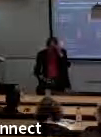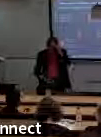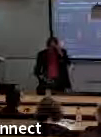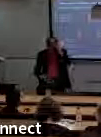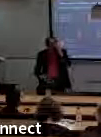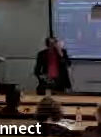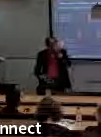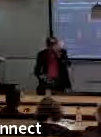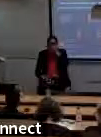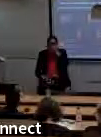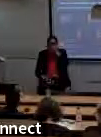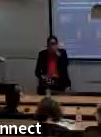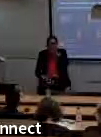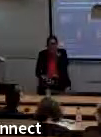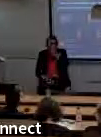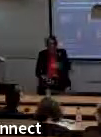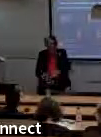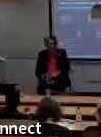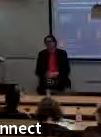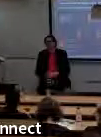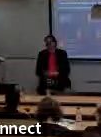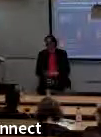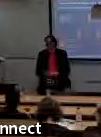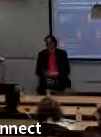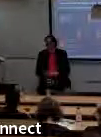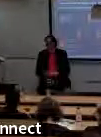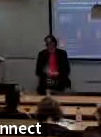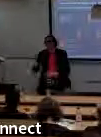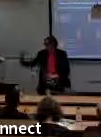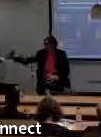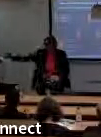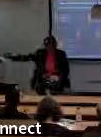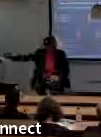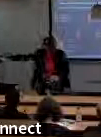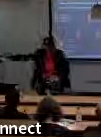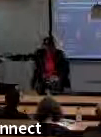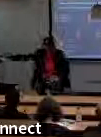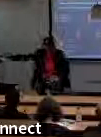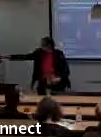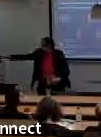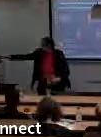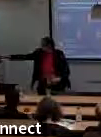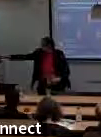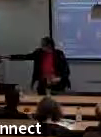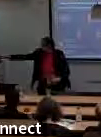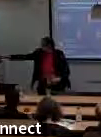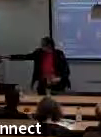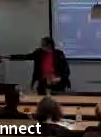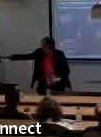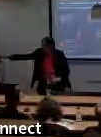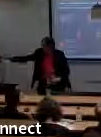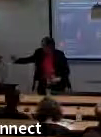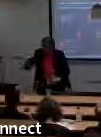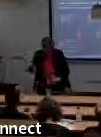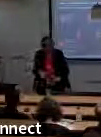put the words on paper, and now also virtual paper and now physical paper, the book is really kind of the